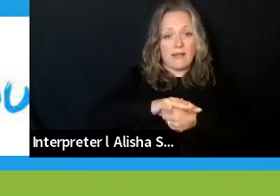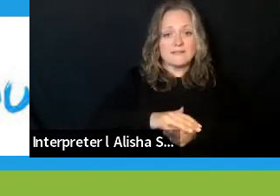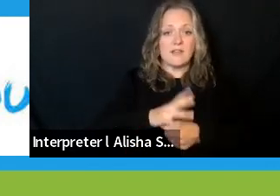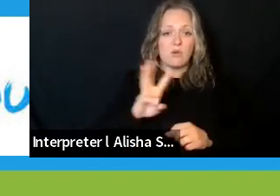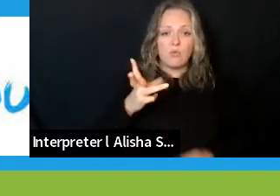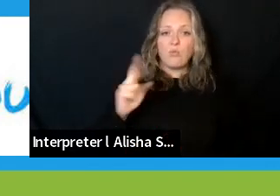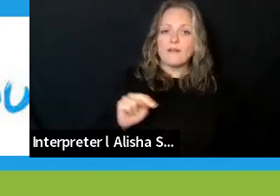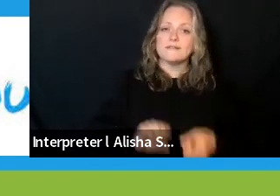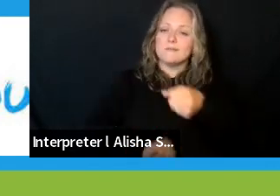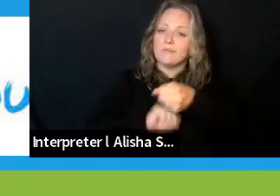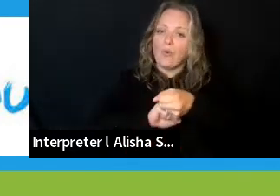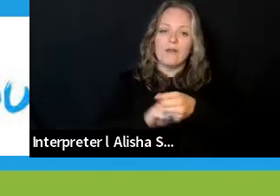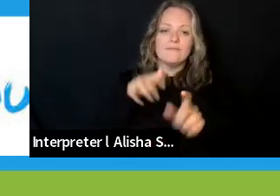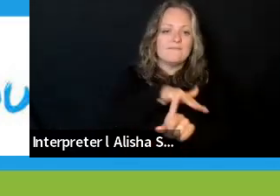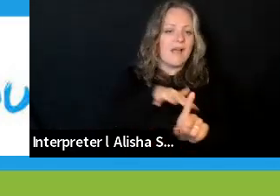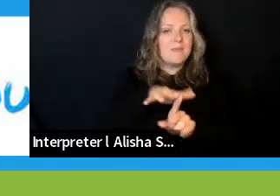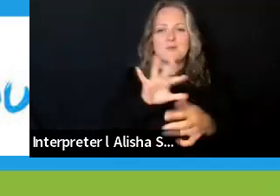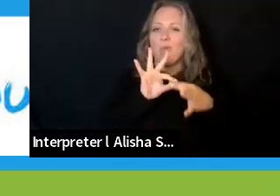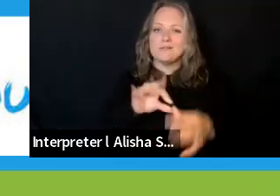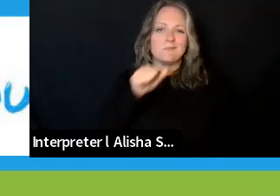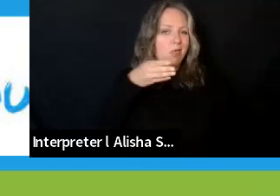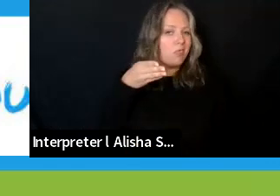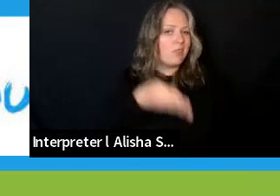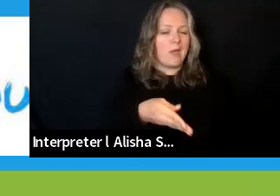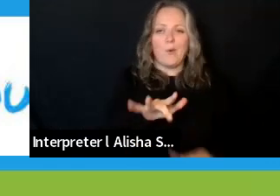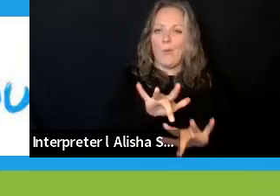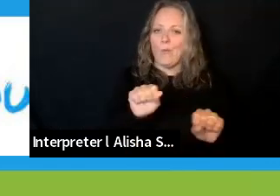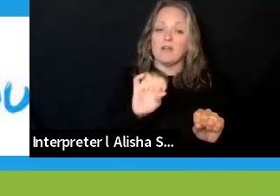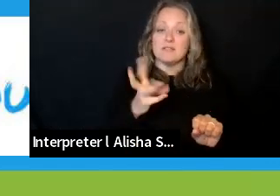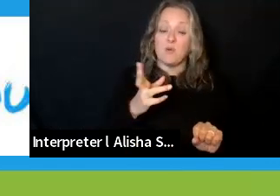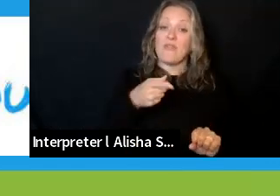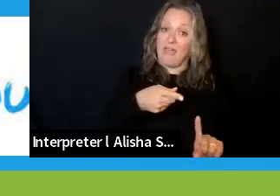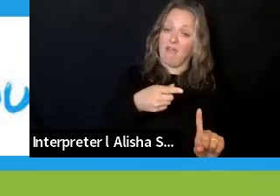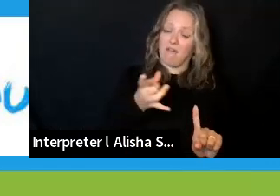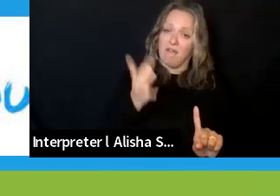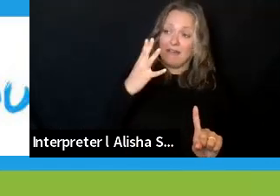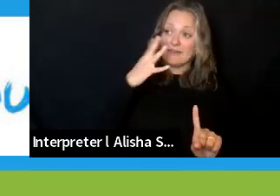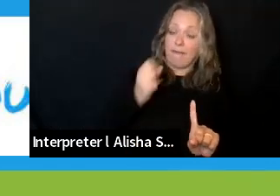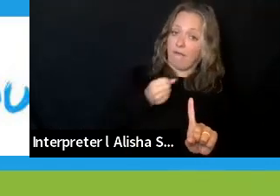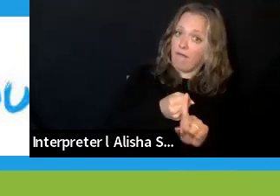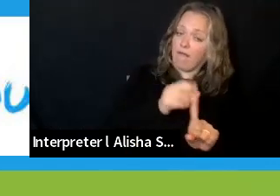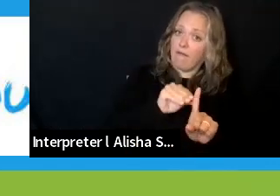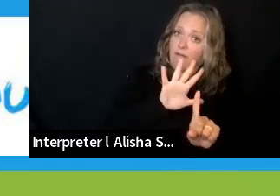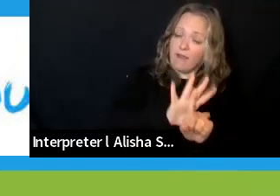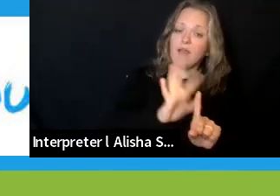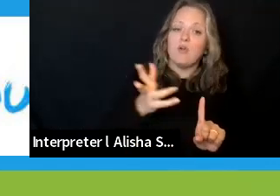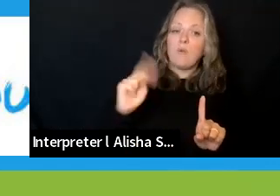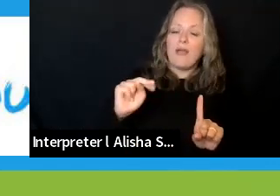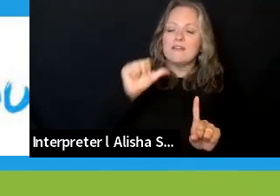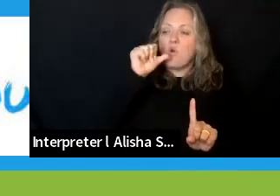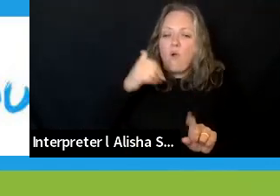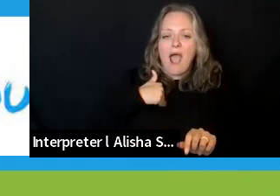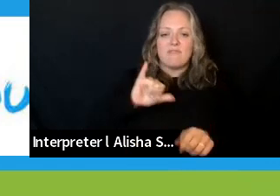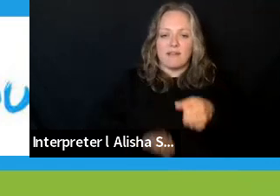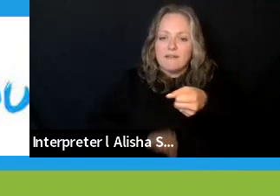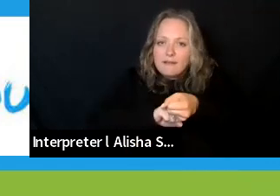relationships are not present. So again, they experience it when supportive relationships and environments are not present. The